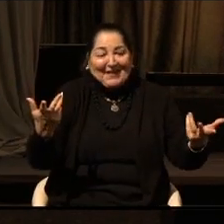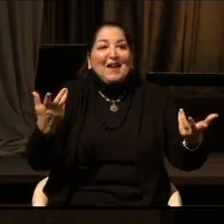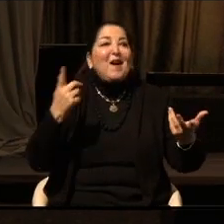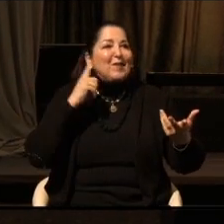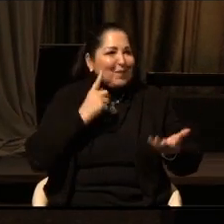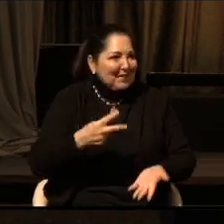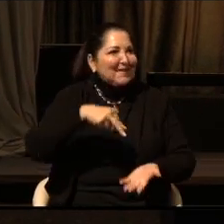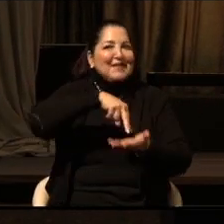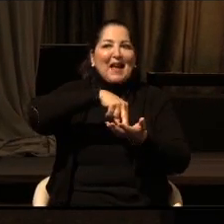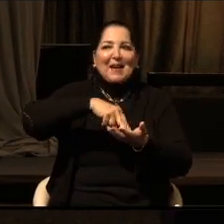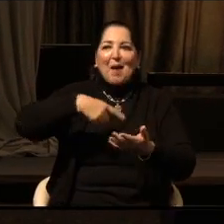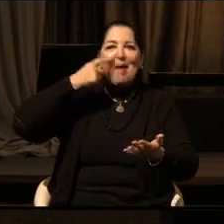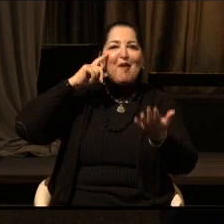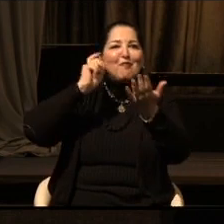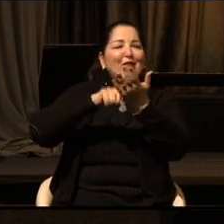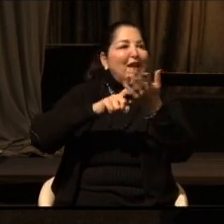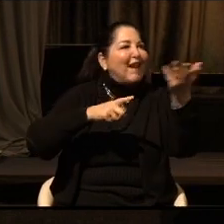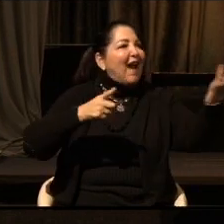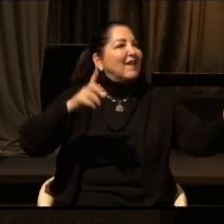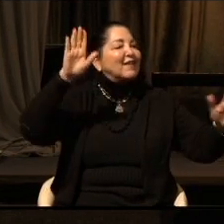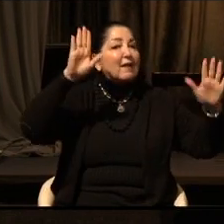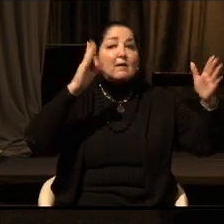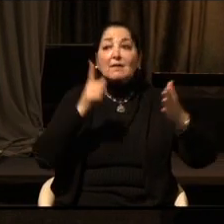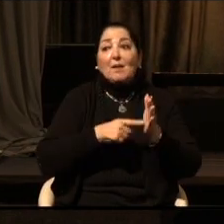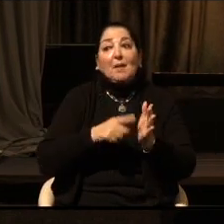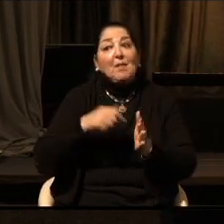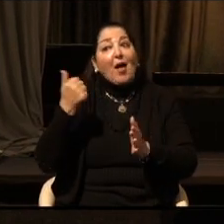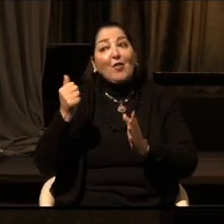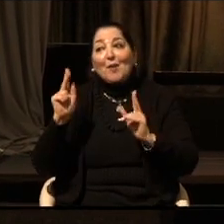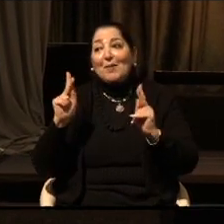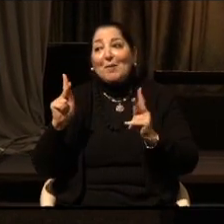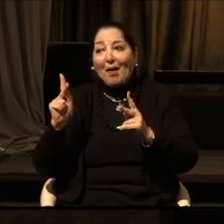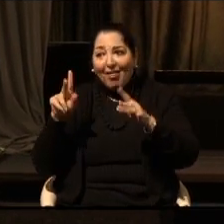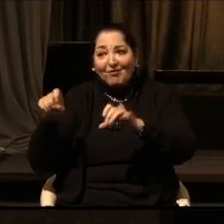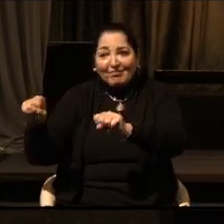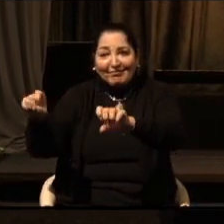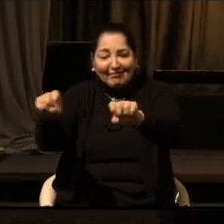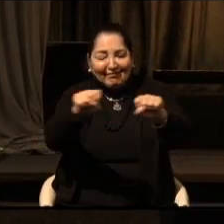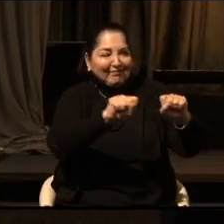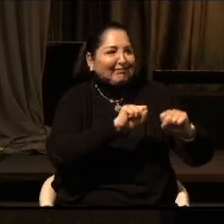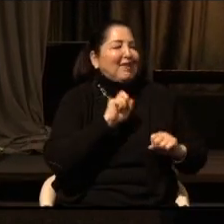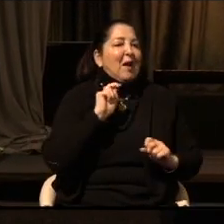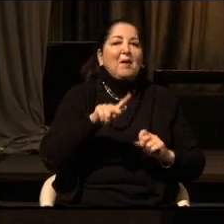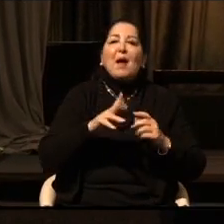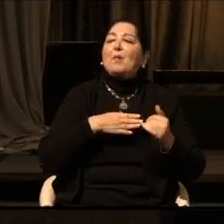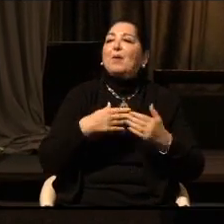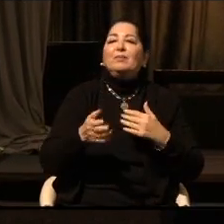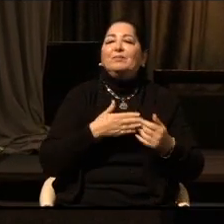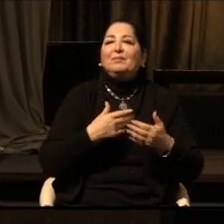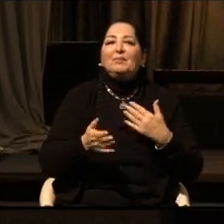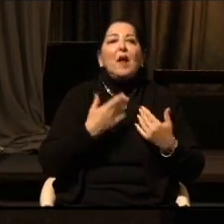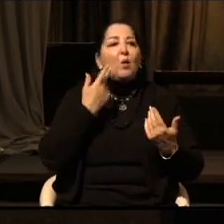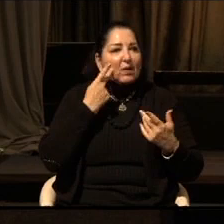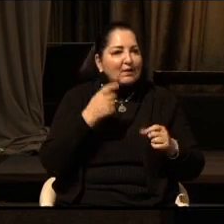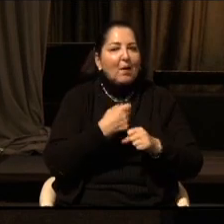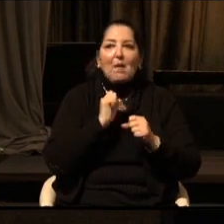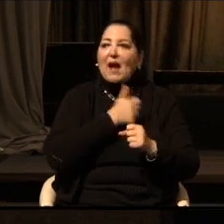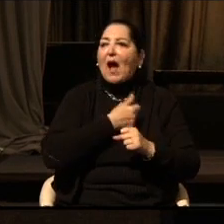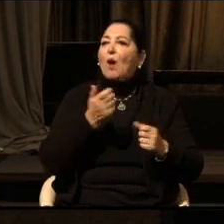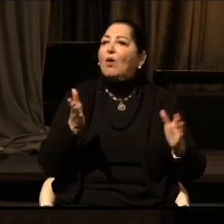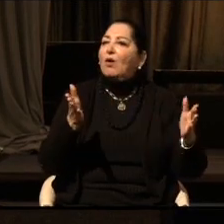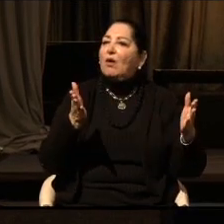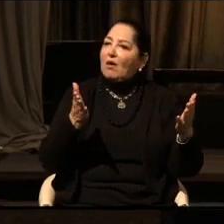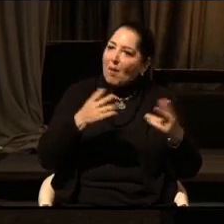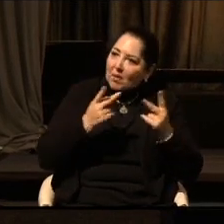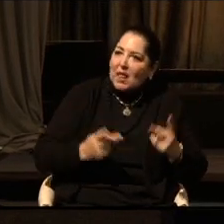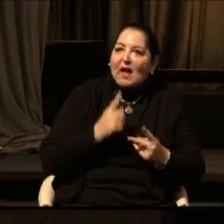recognized. Sometimes there are other places handling their business, but we're still gonna make that room. I like to do that